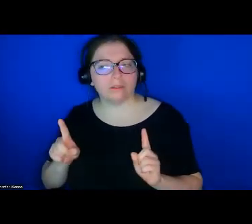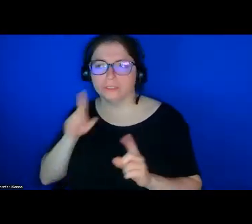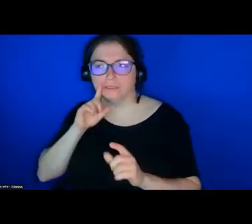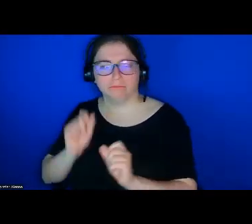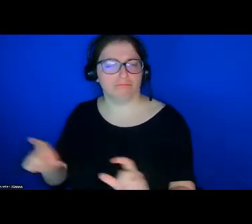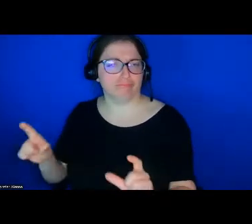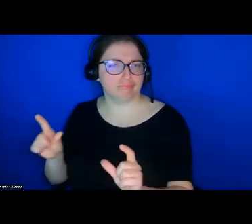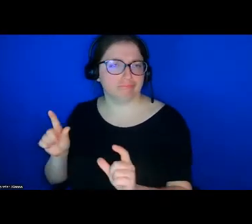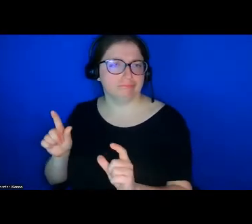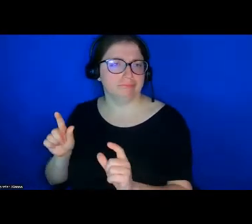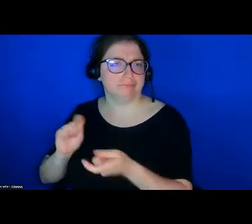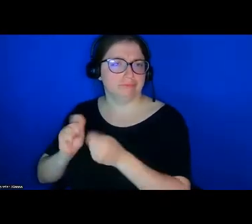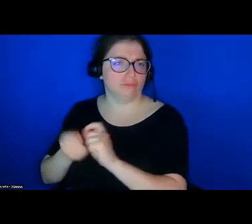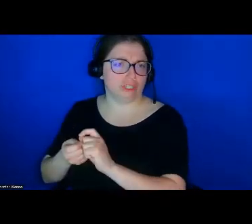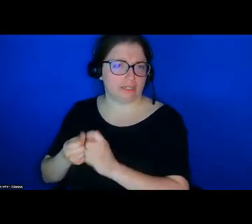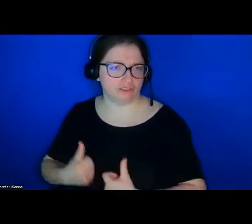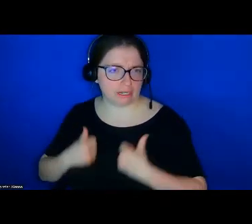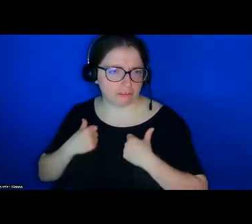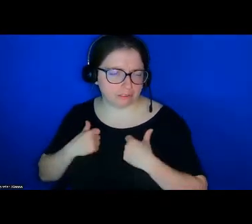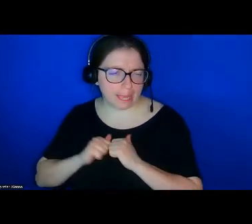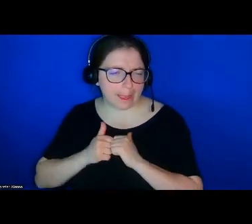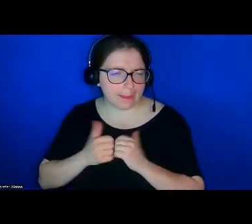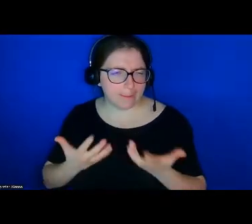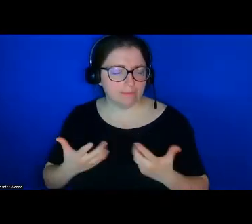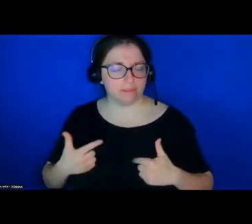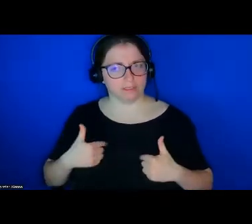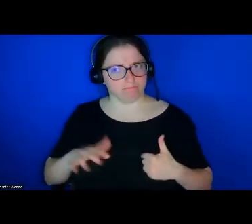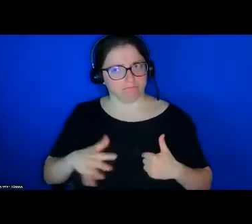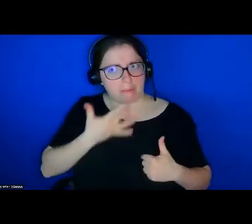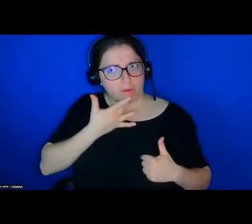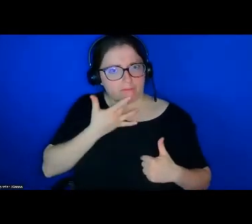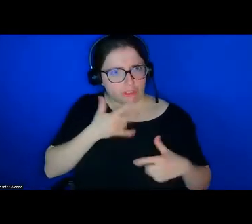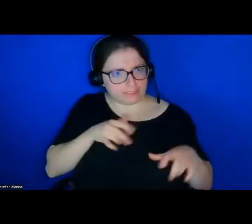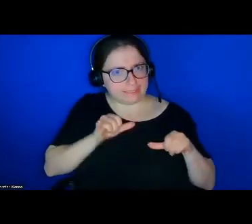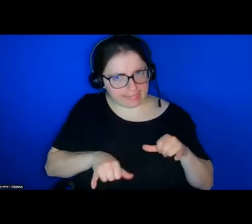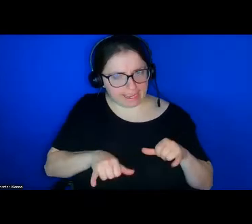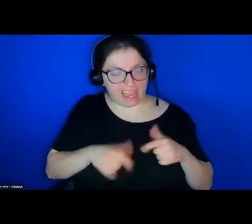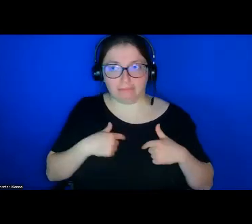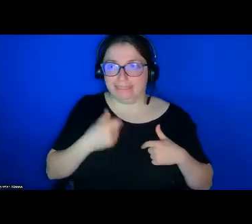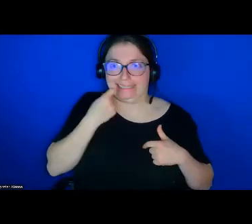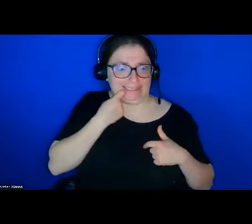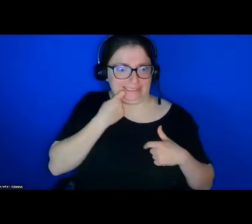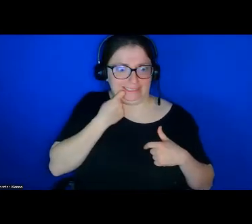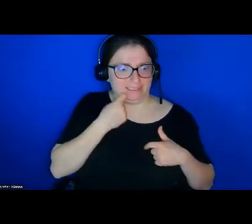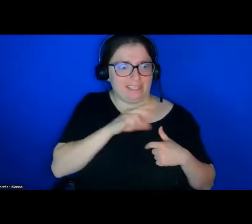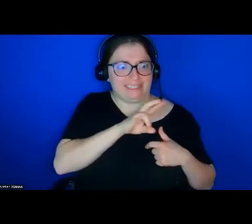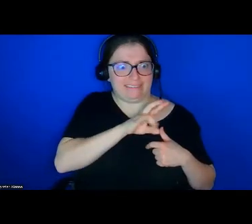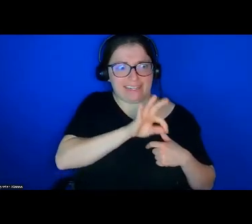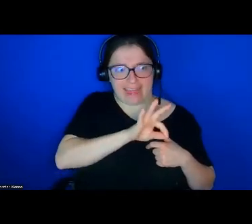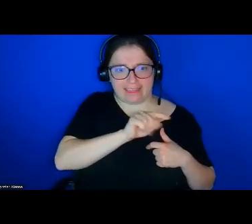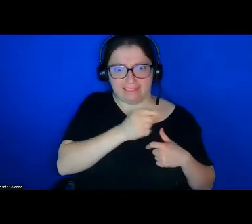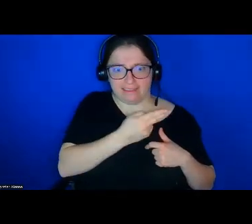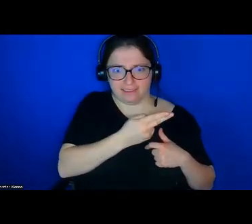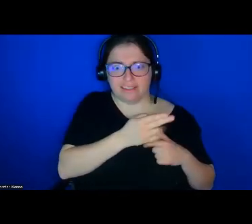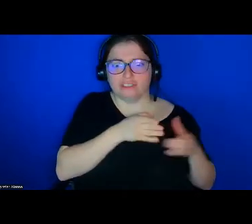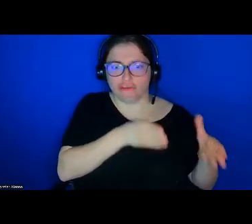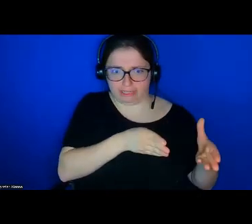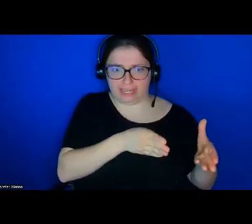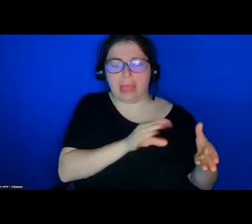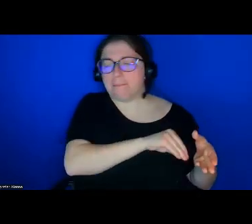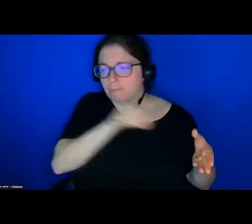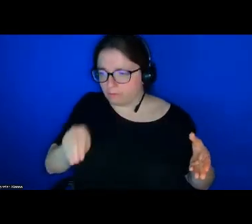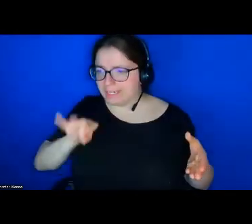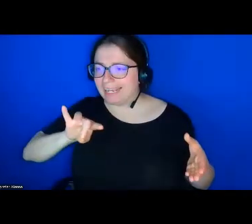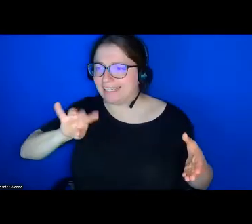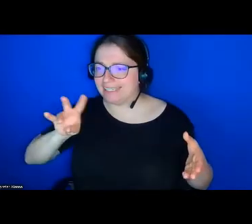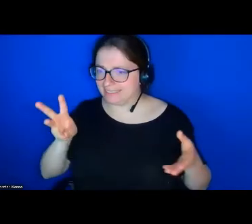um I would like to just say you know I want to stay on the rolls I've just moved from 79th street to 86th street is there a way to to make sure that I